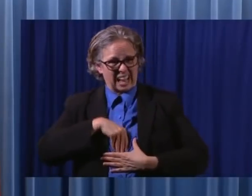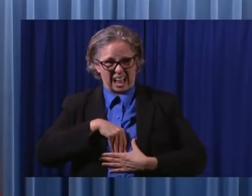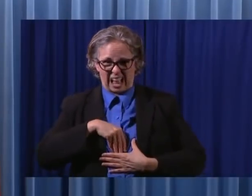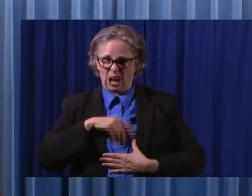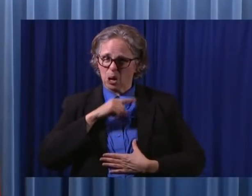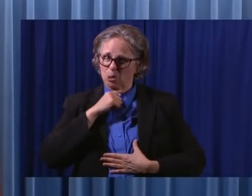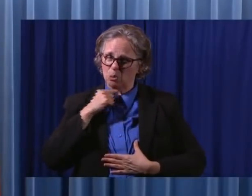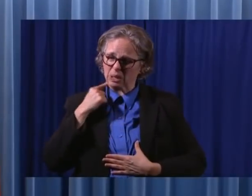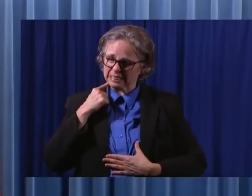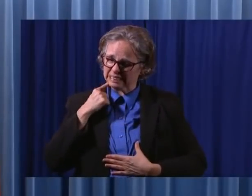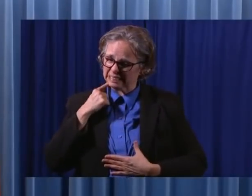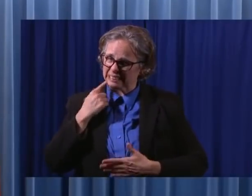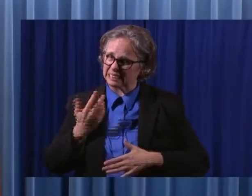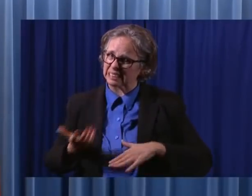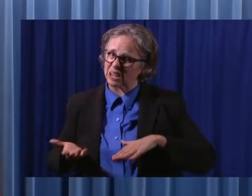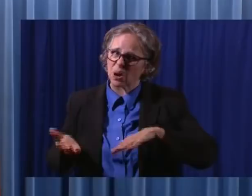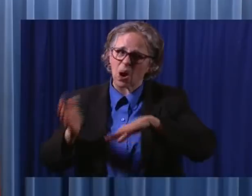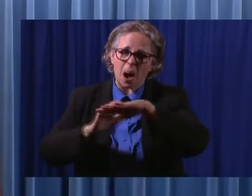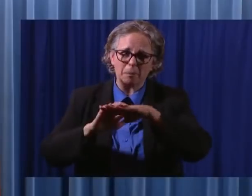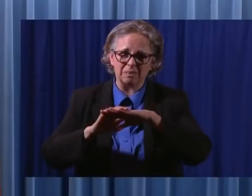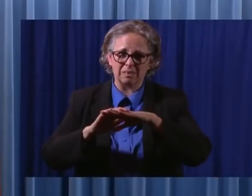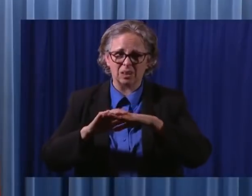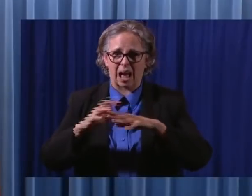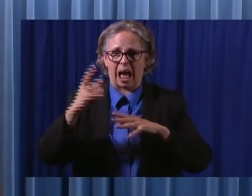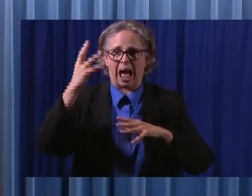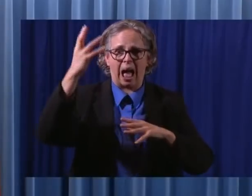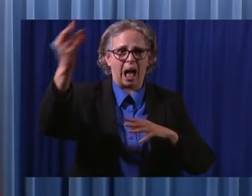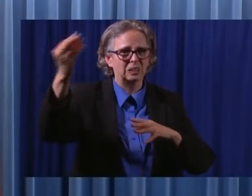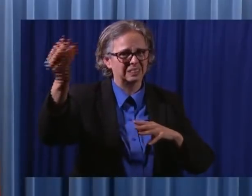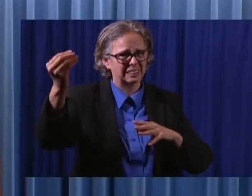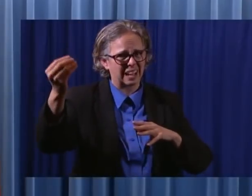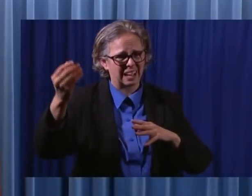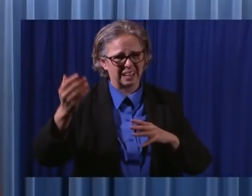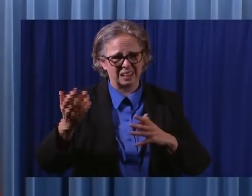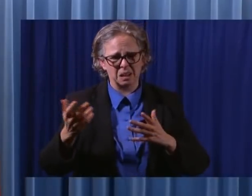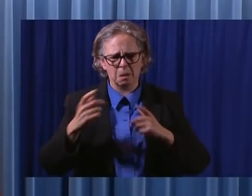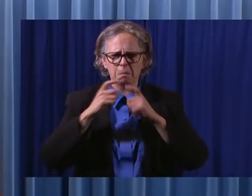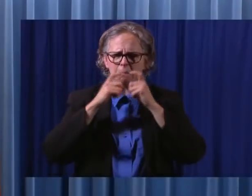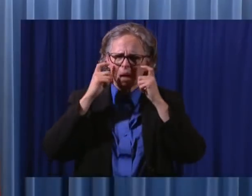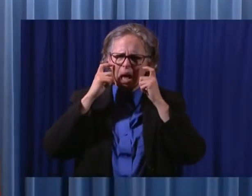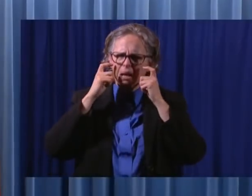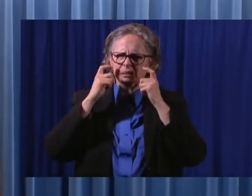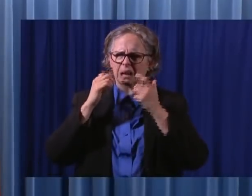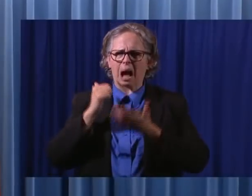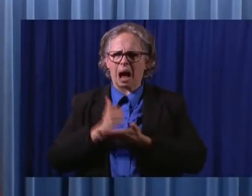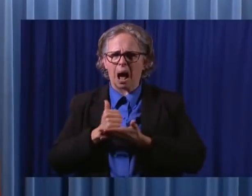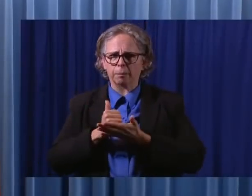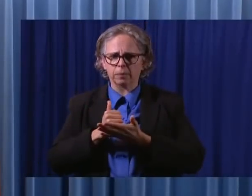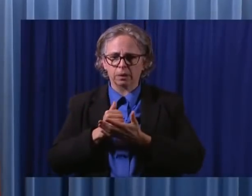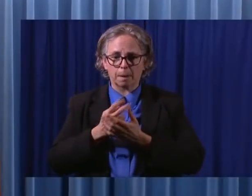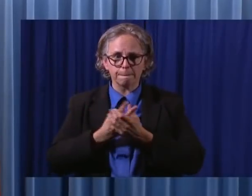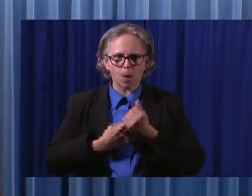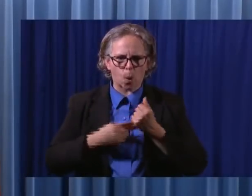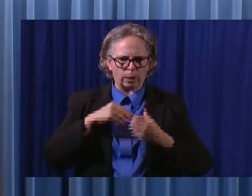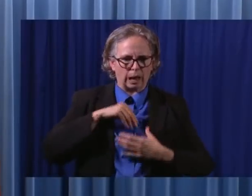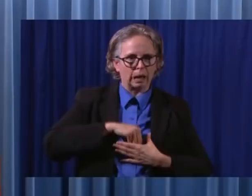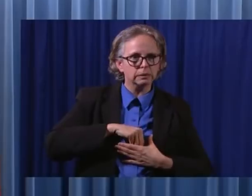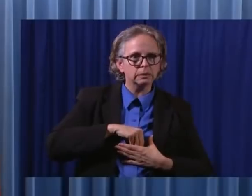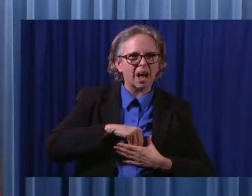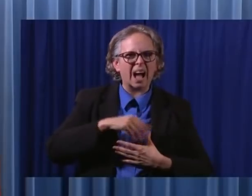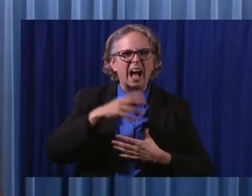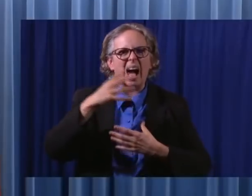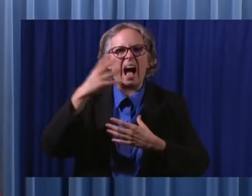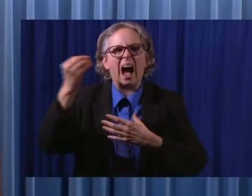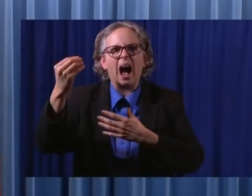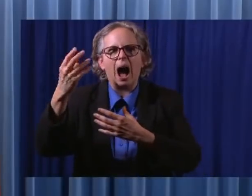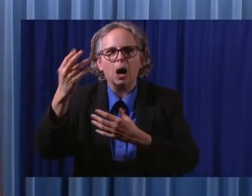than if we're on the outside. Still, the masks can be helpful inside and outside in maintaining that distance. One of the